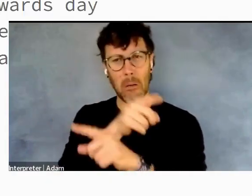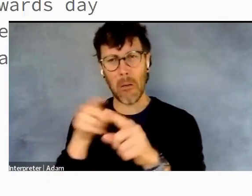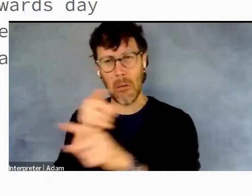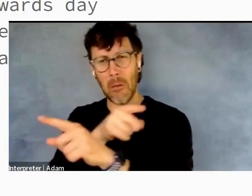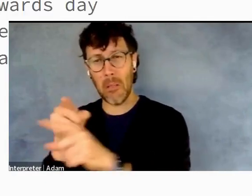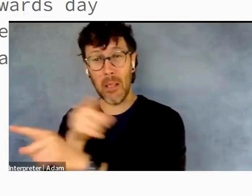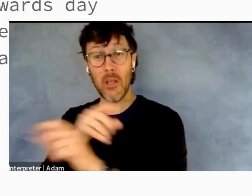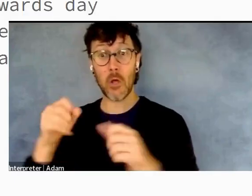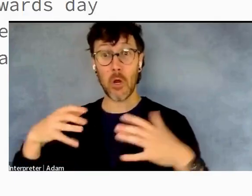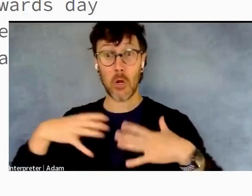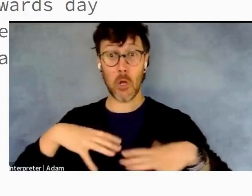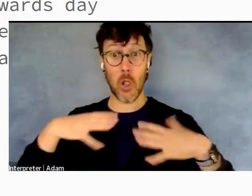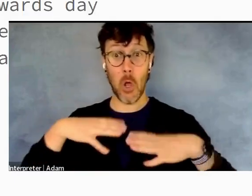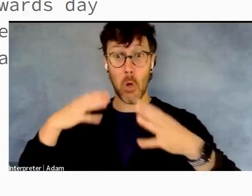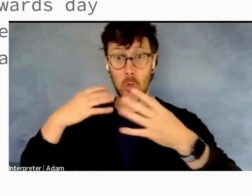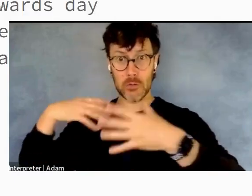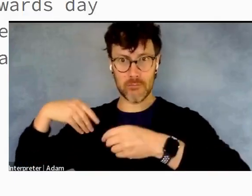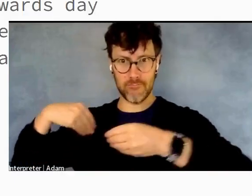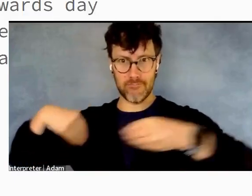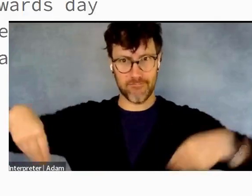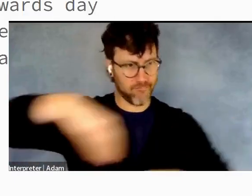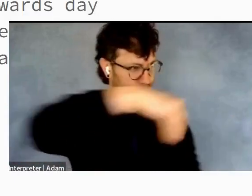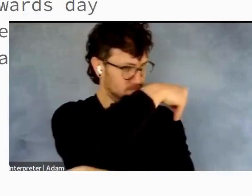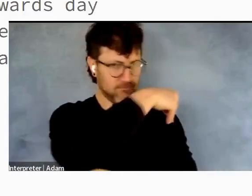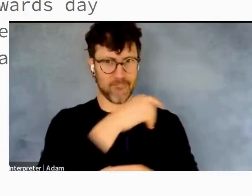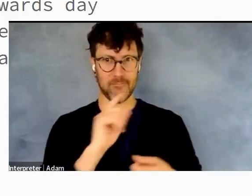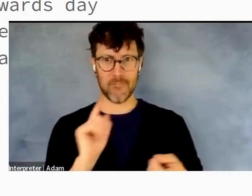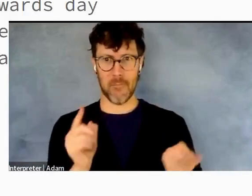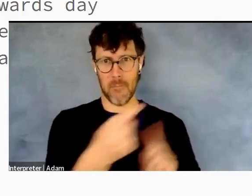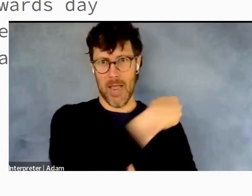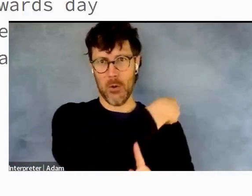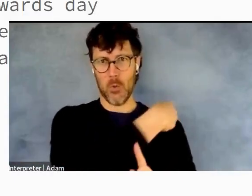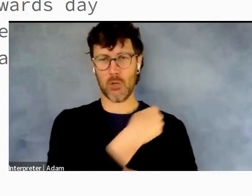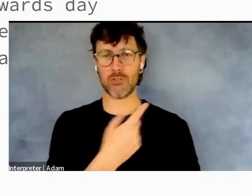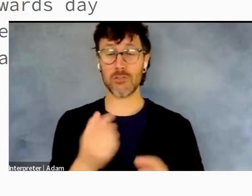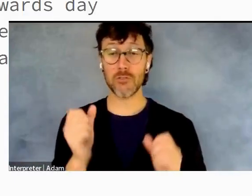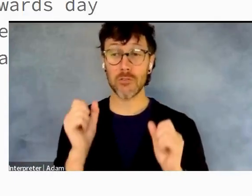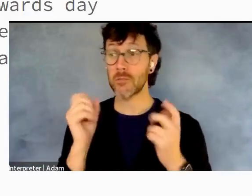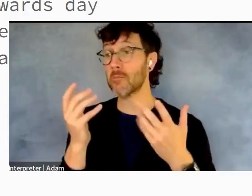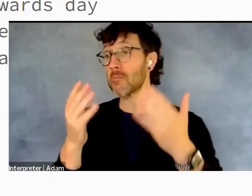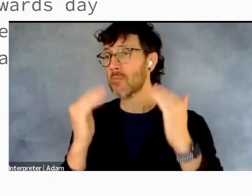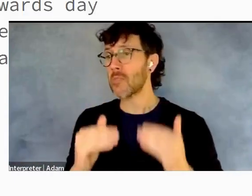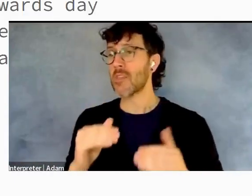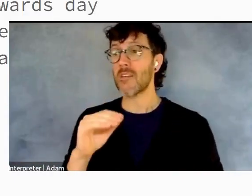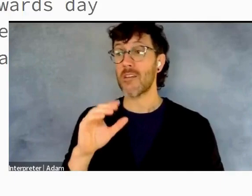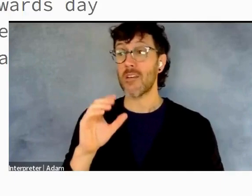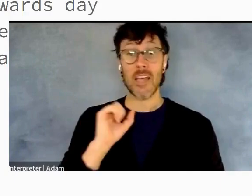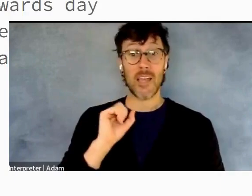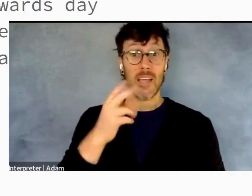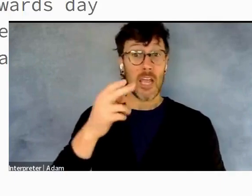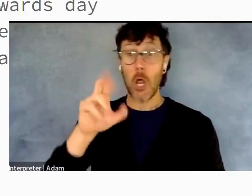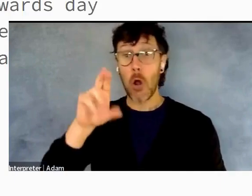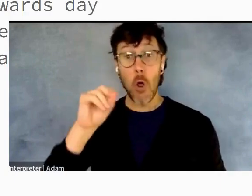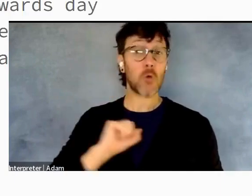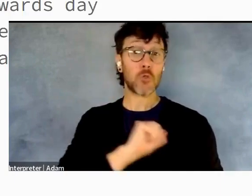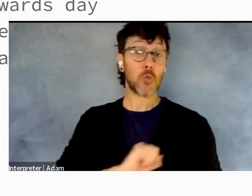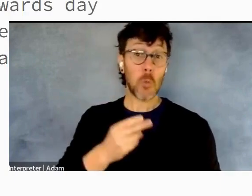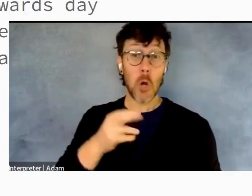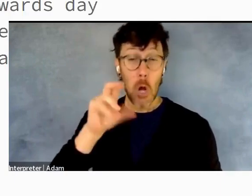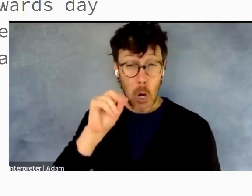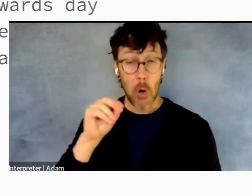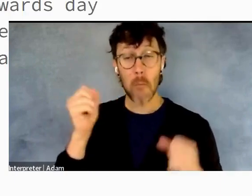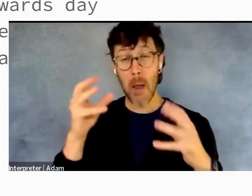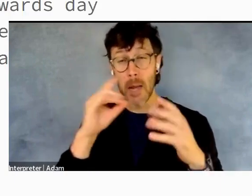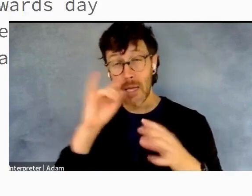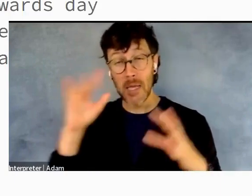clothes backwards. You could pick heroes or superheroes. We know many of our kids love characters, Disney